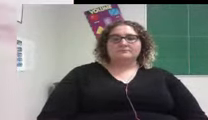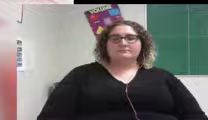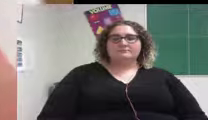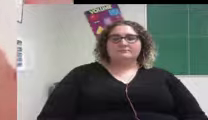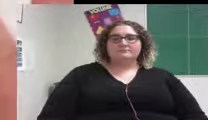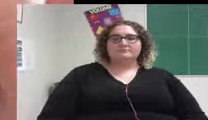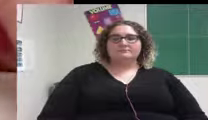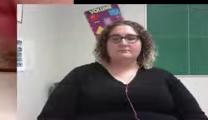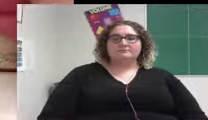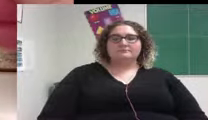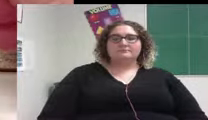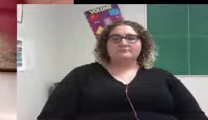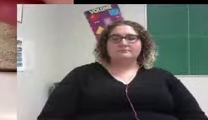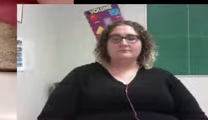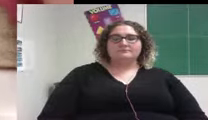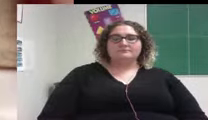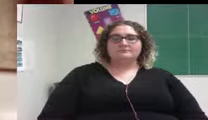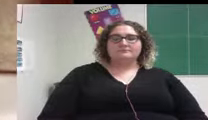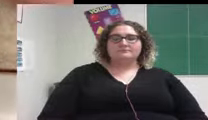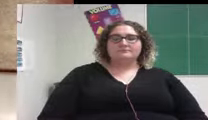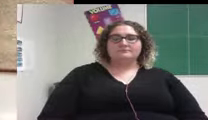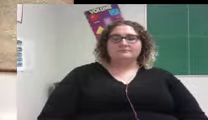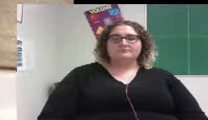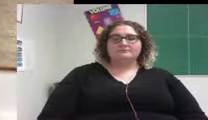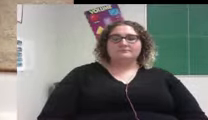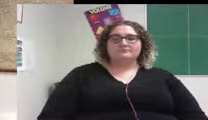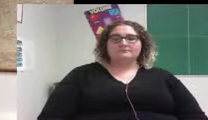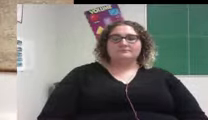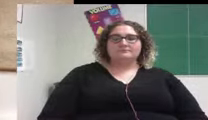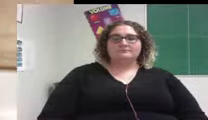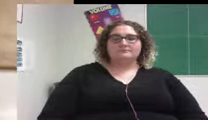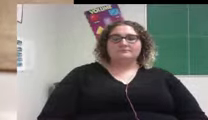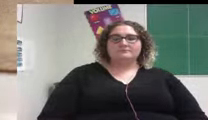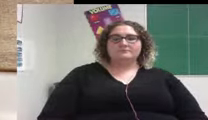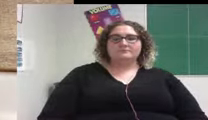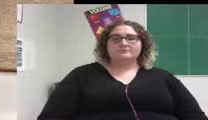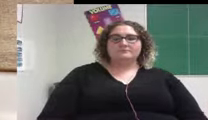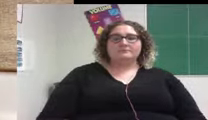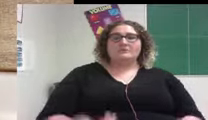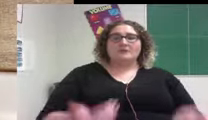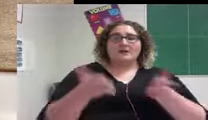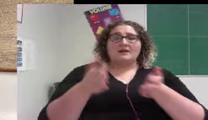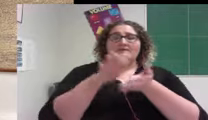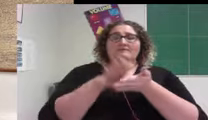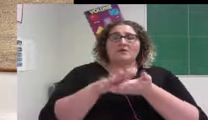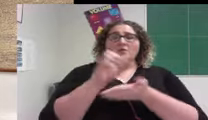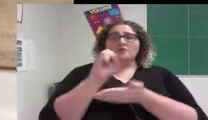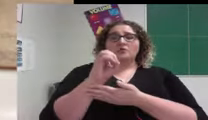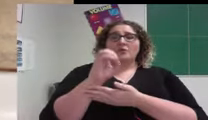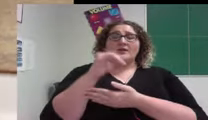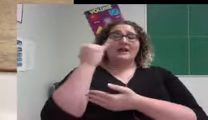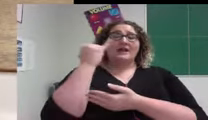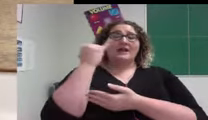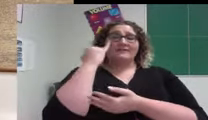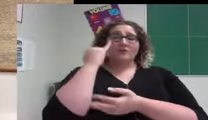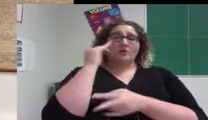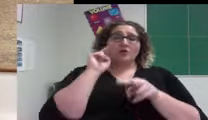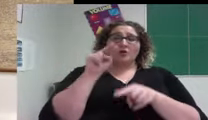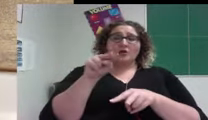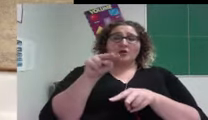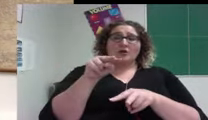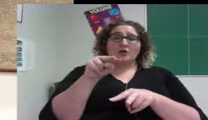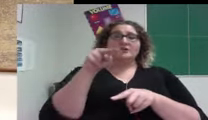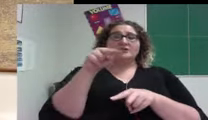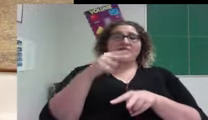I'm going to fold so that if you look at this, what you see on one side, you see on the other. Notice it doesn't bleed through, and it's because angle